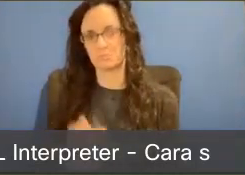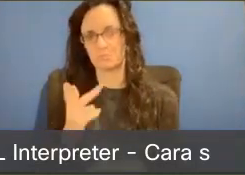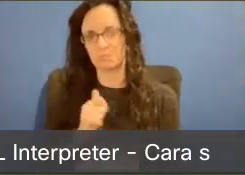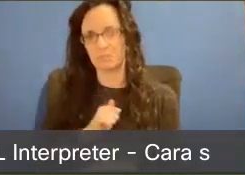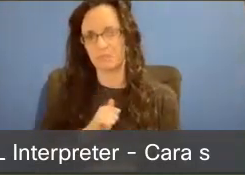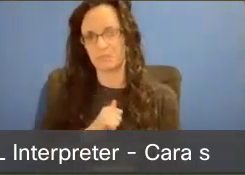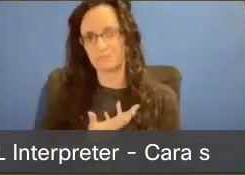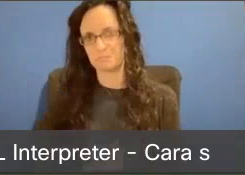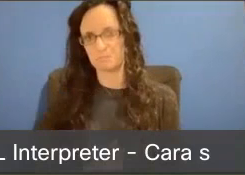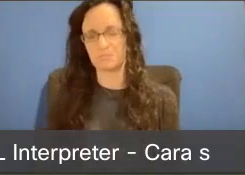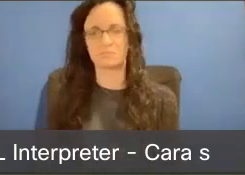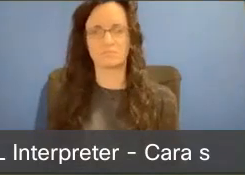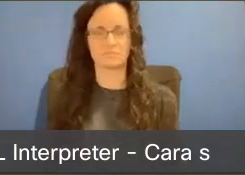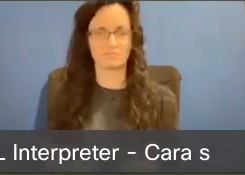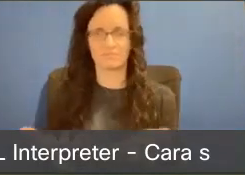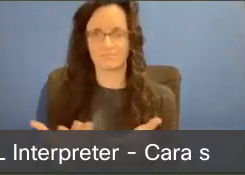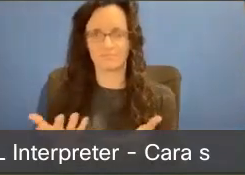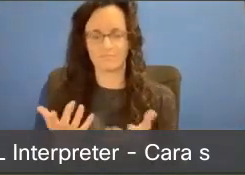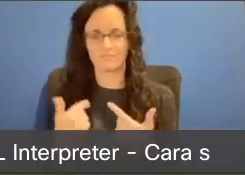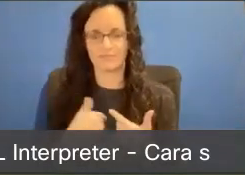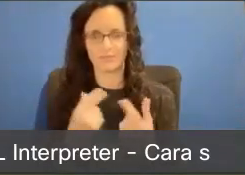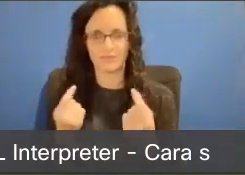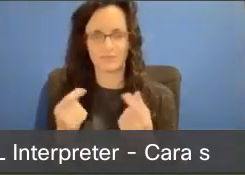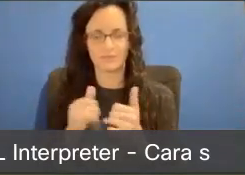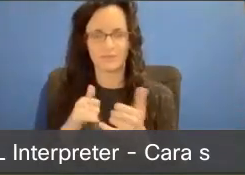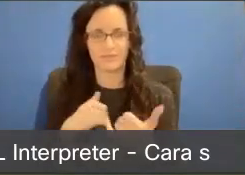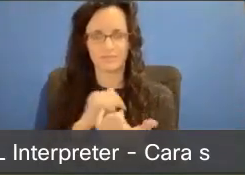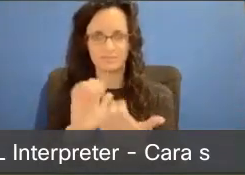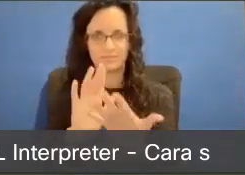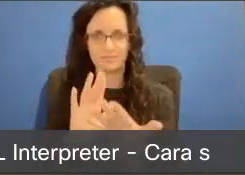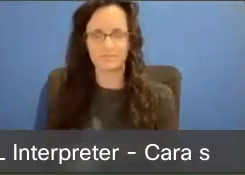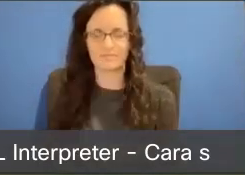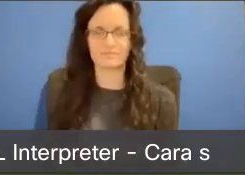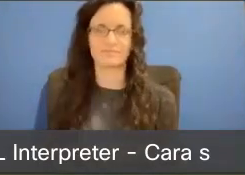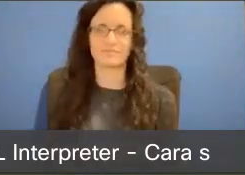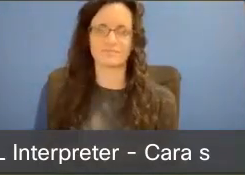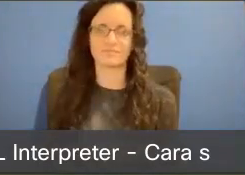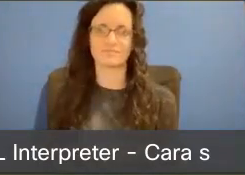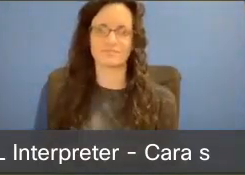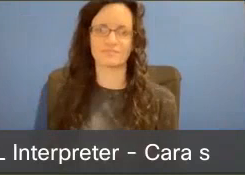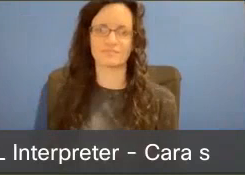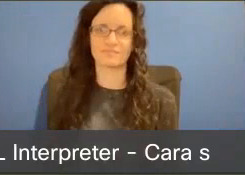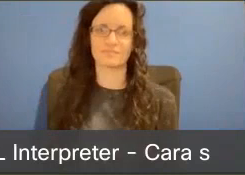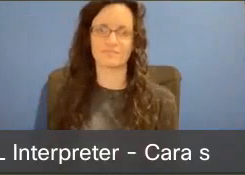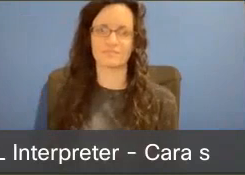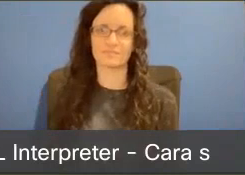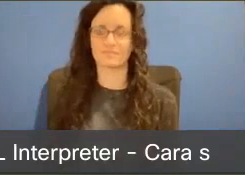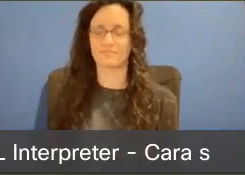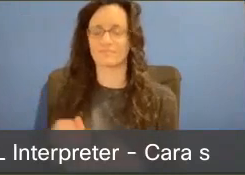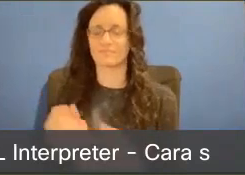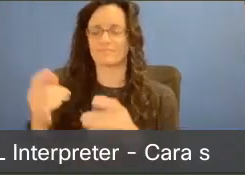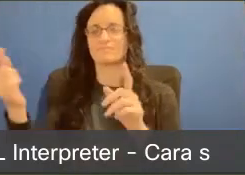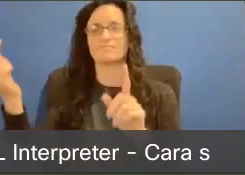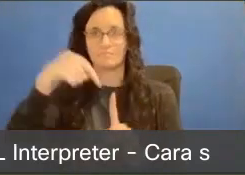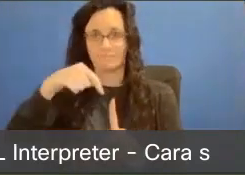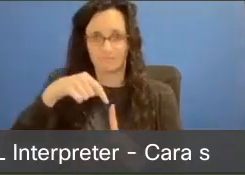So how do we deal with that? How do we deal with that discrepancy? Well, again, it's to come back to that point that we